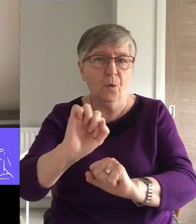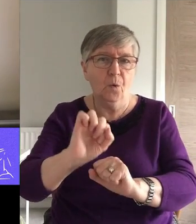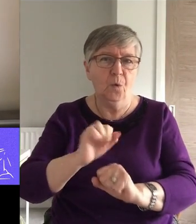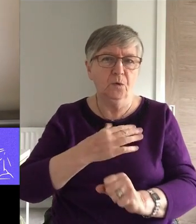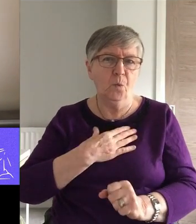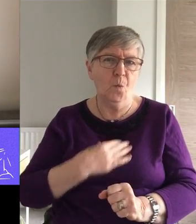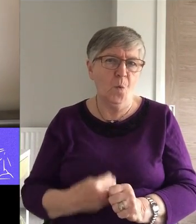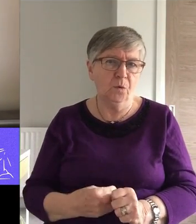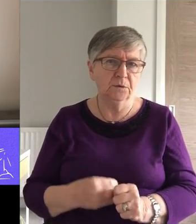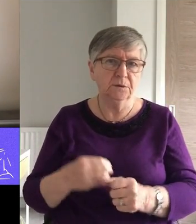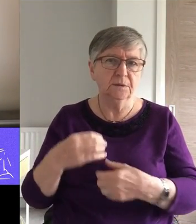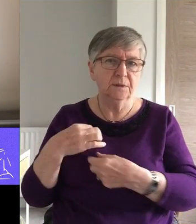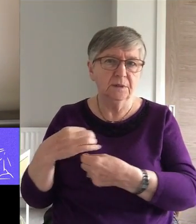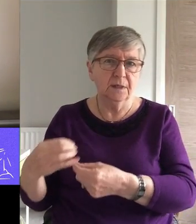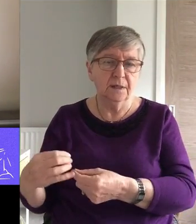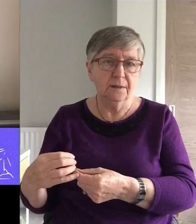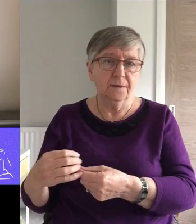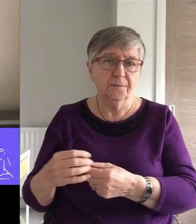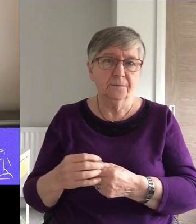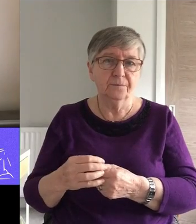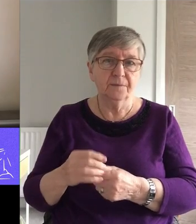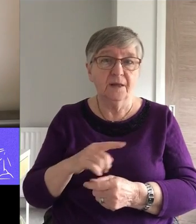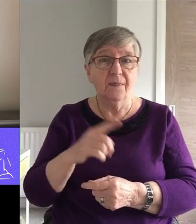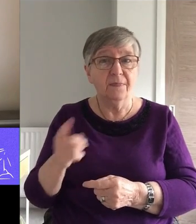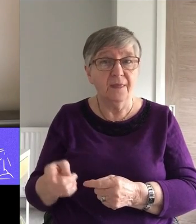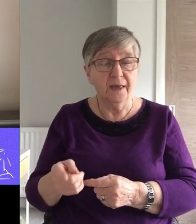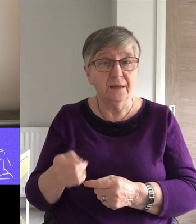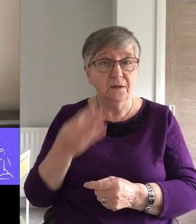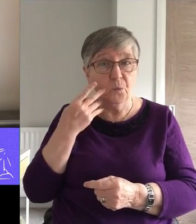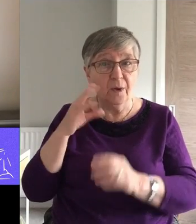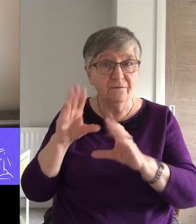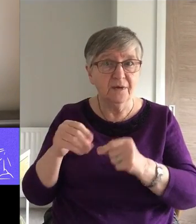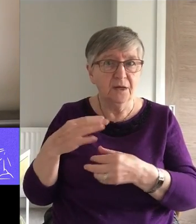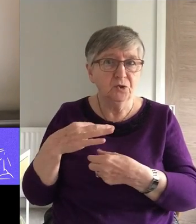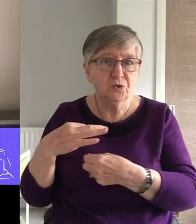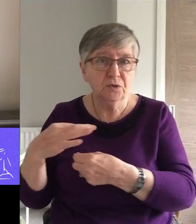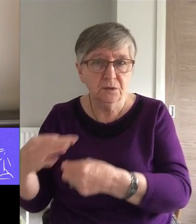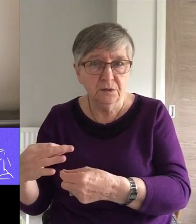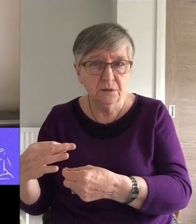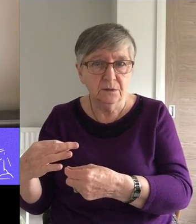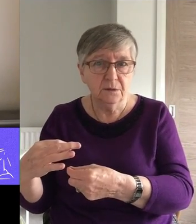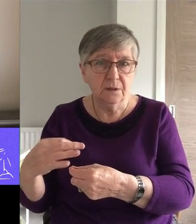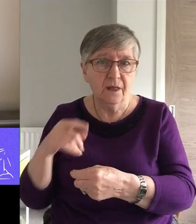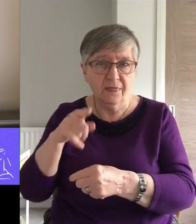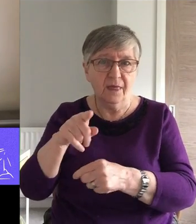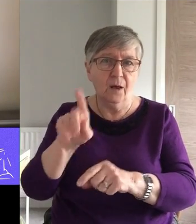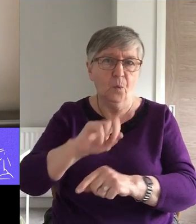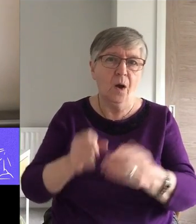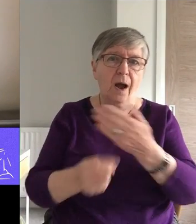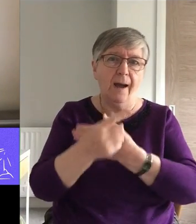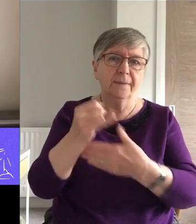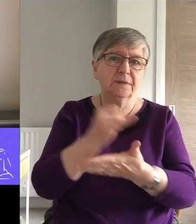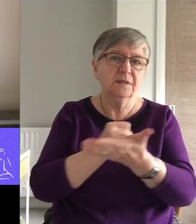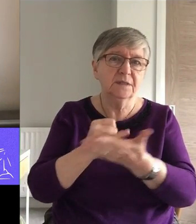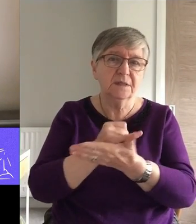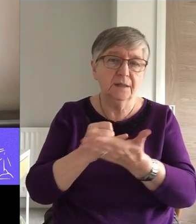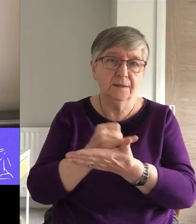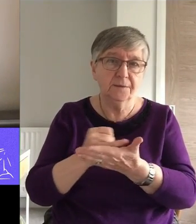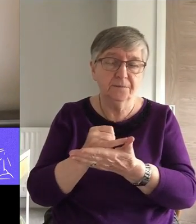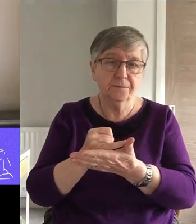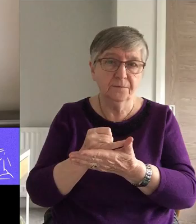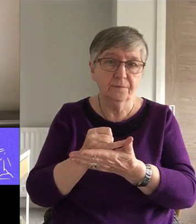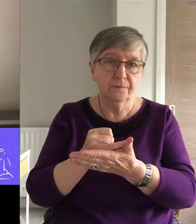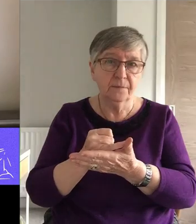desire and enticed. Then, after desire has conceived, it gives birth to